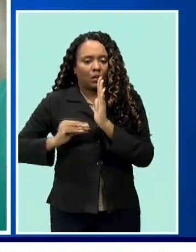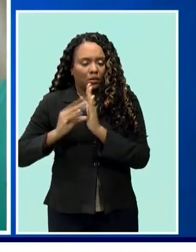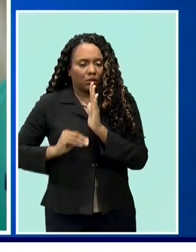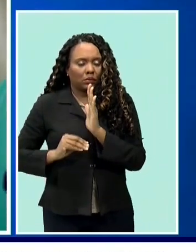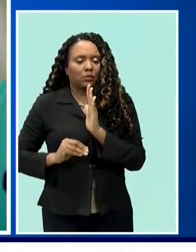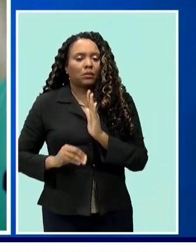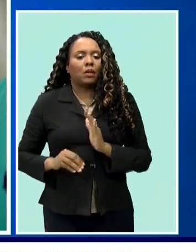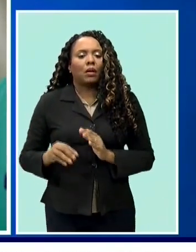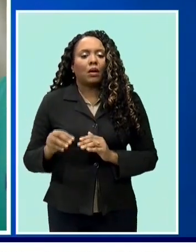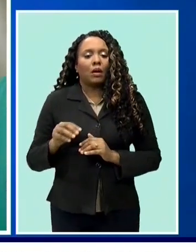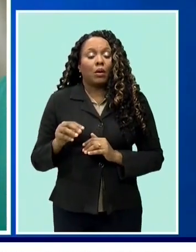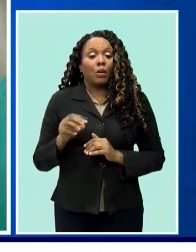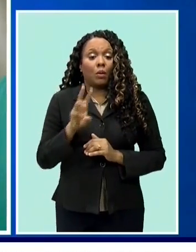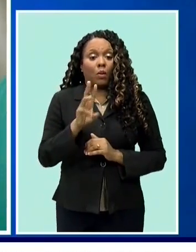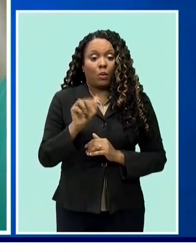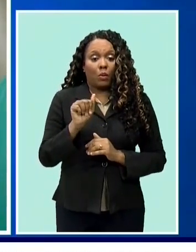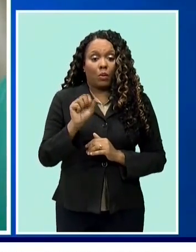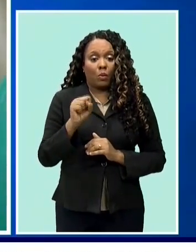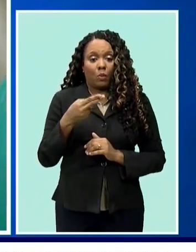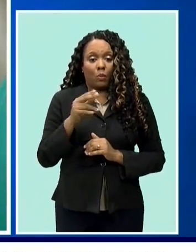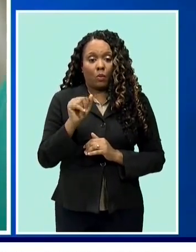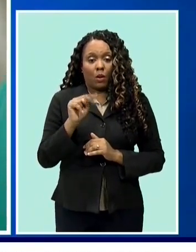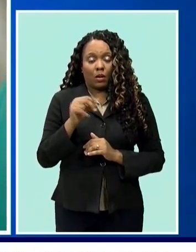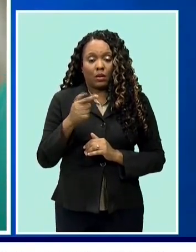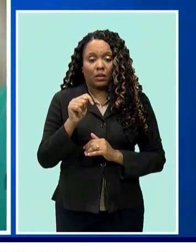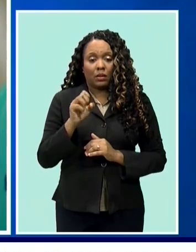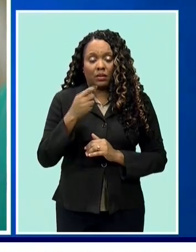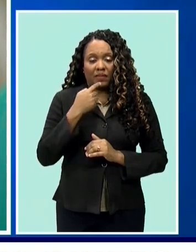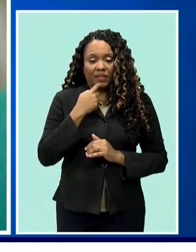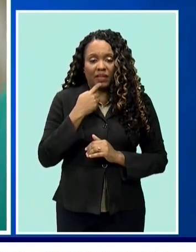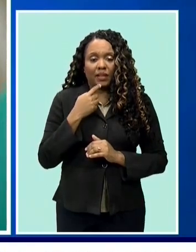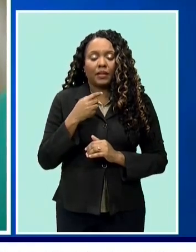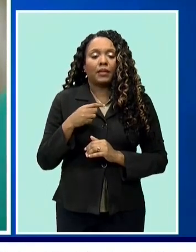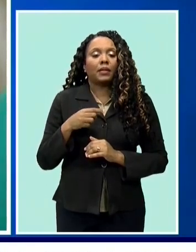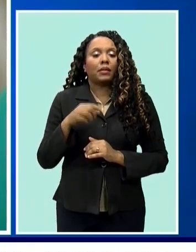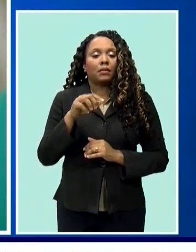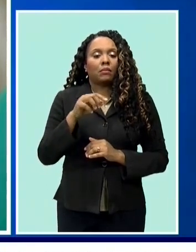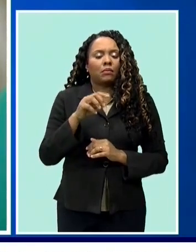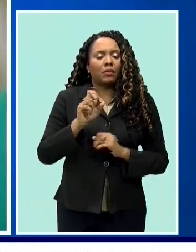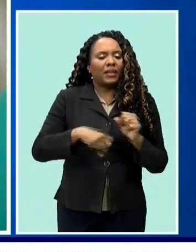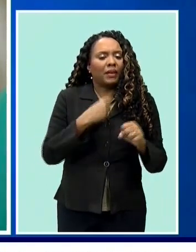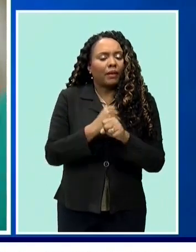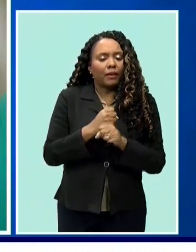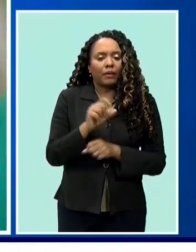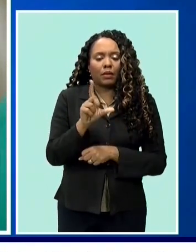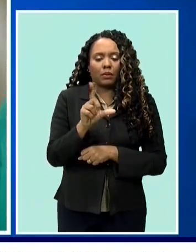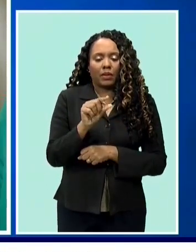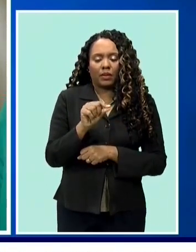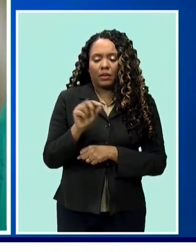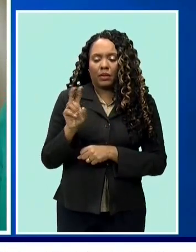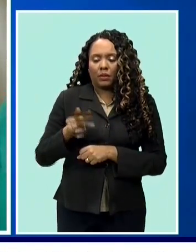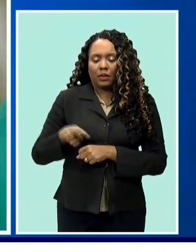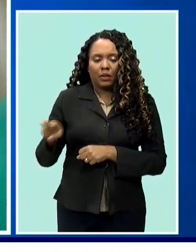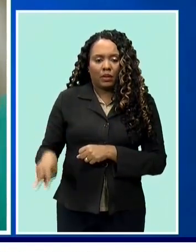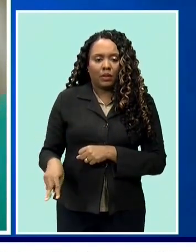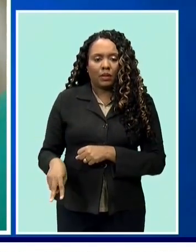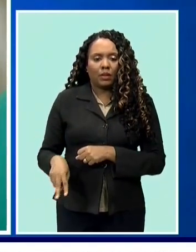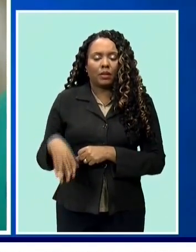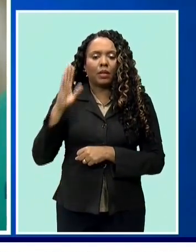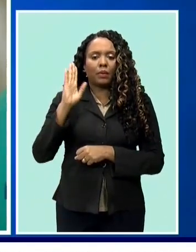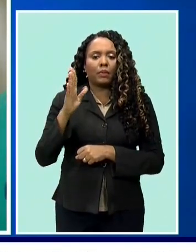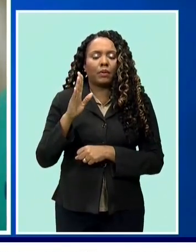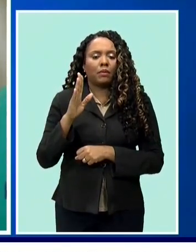Washington State has done is that they've said they will give until the year 2022 to allow PFA containers to be used,